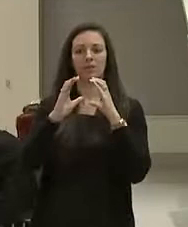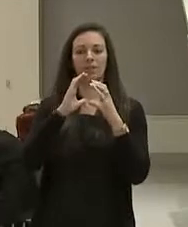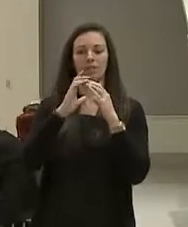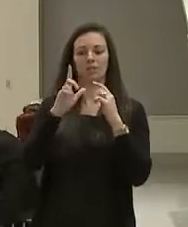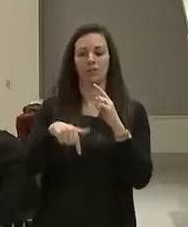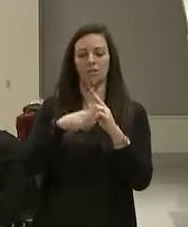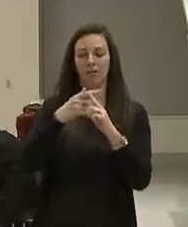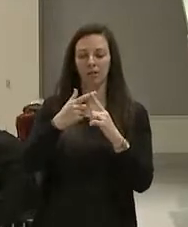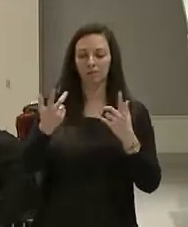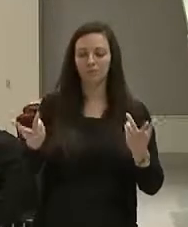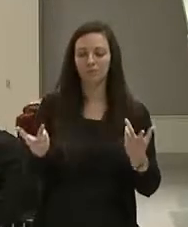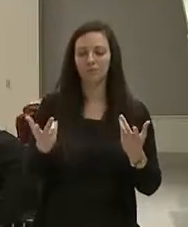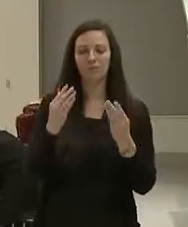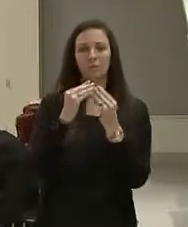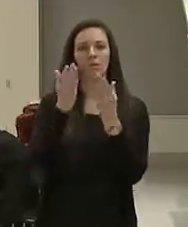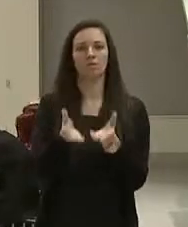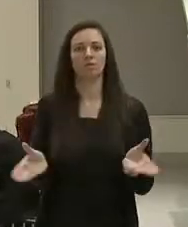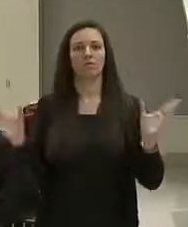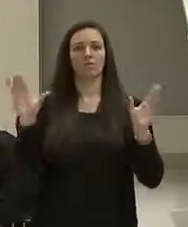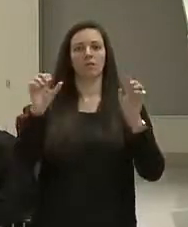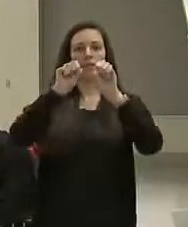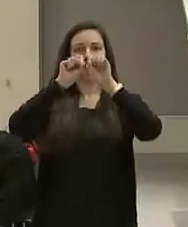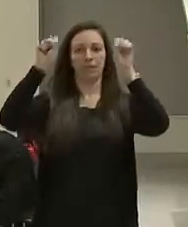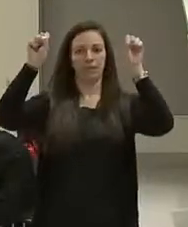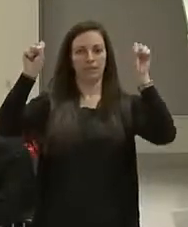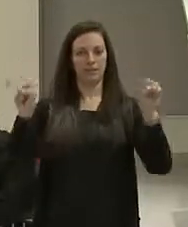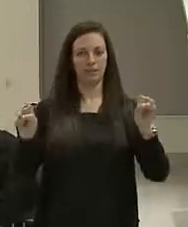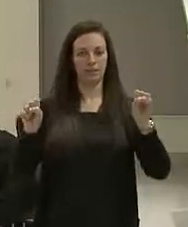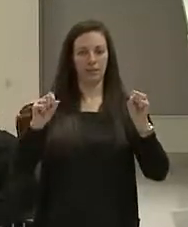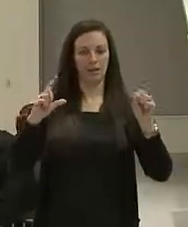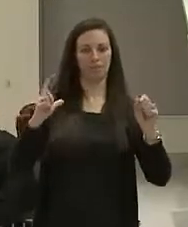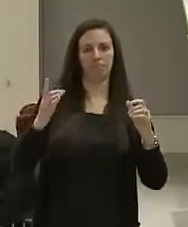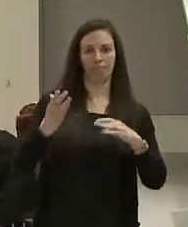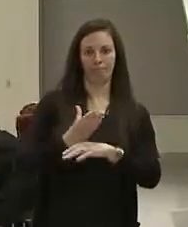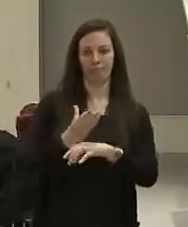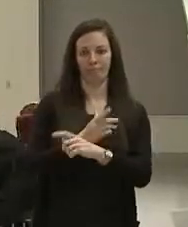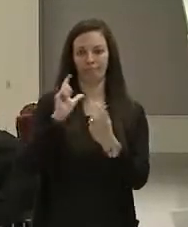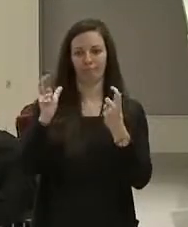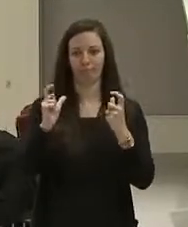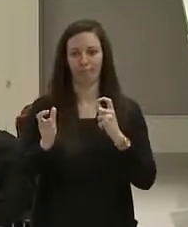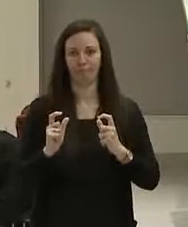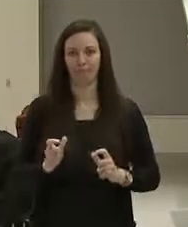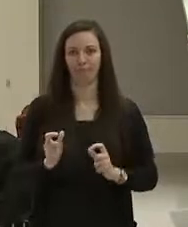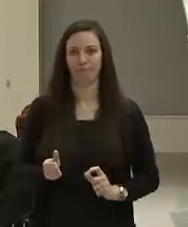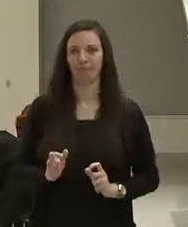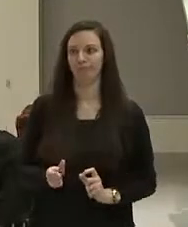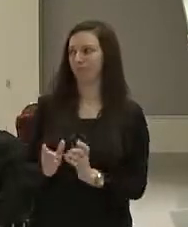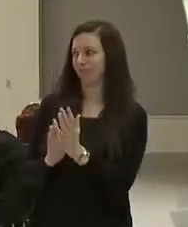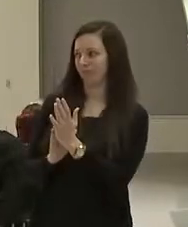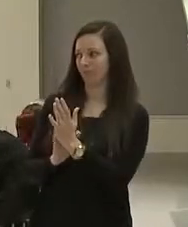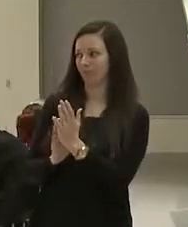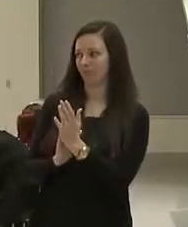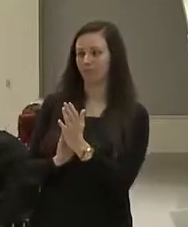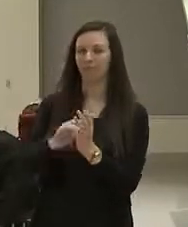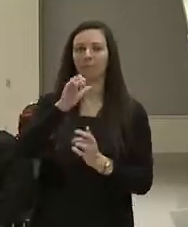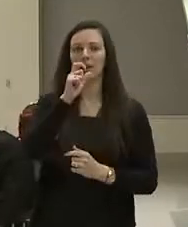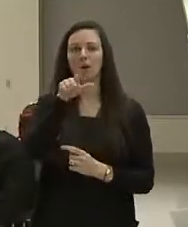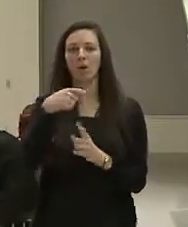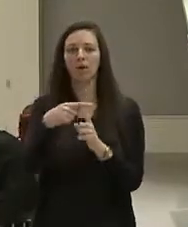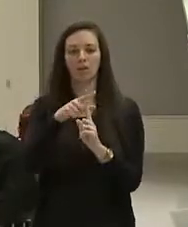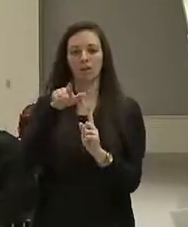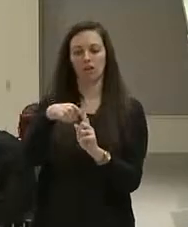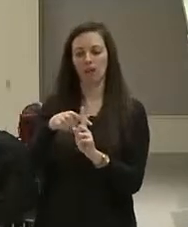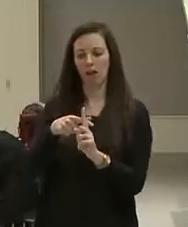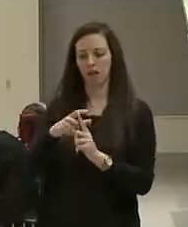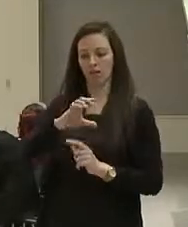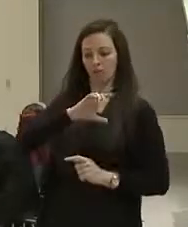about broader systemic reforms, and that it's not just about the interactions between police and civilians